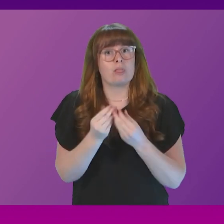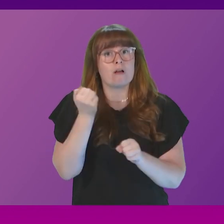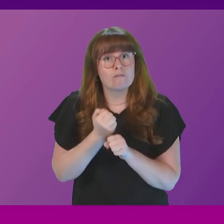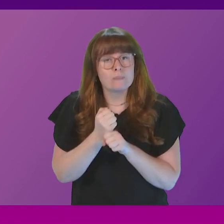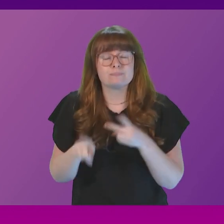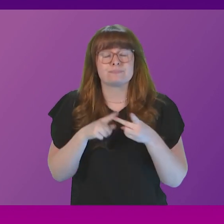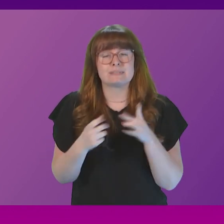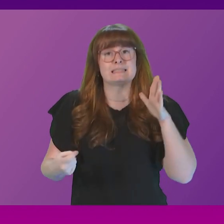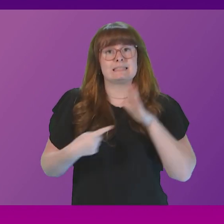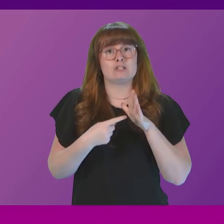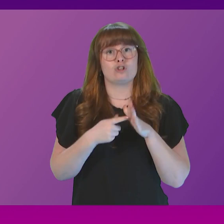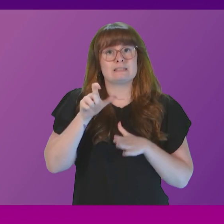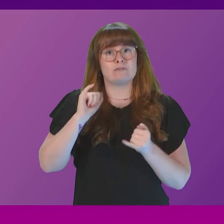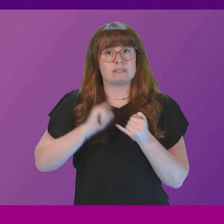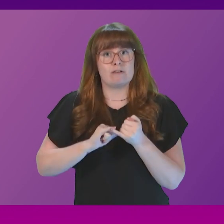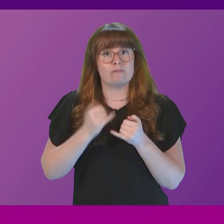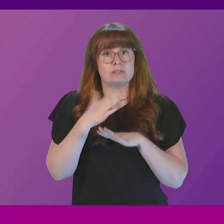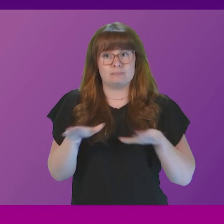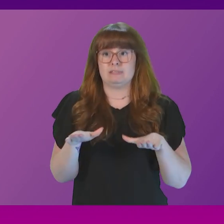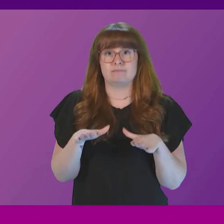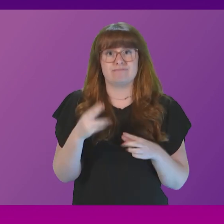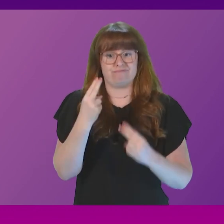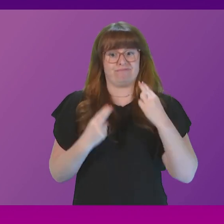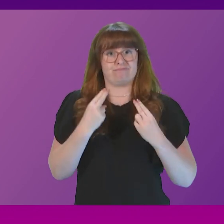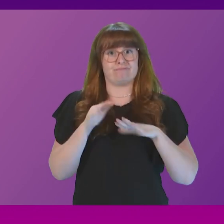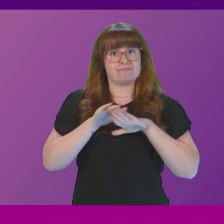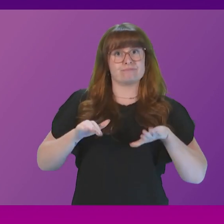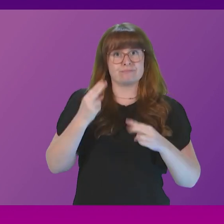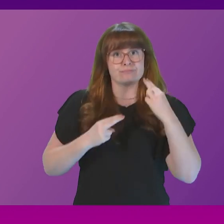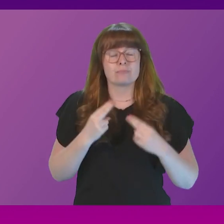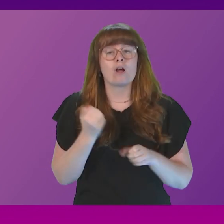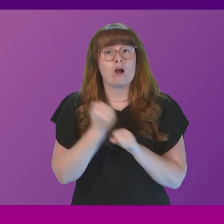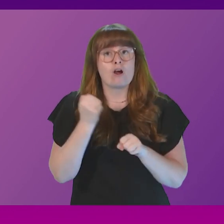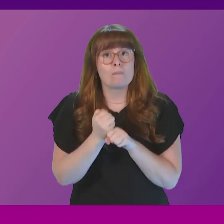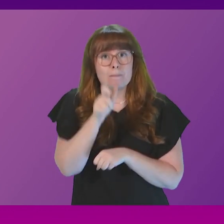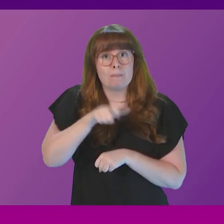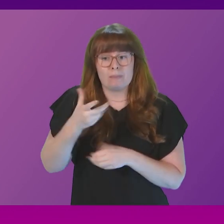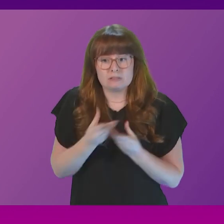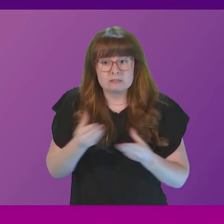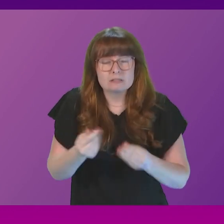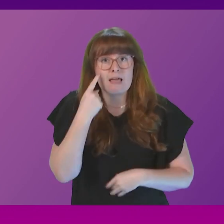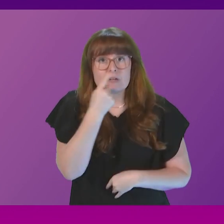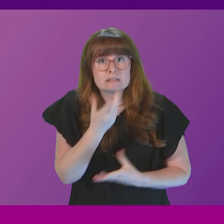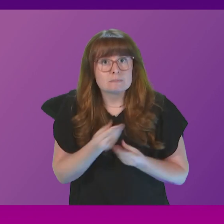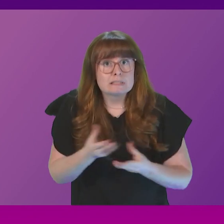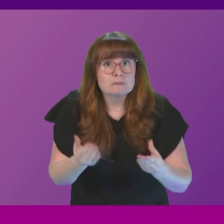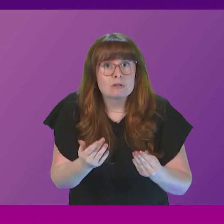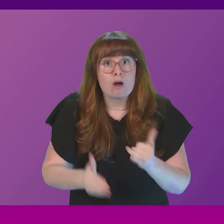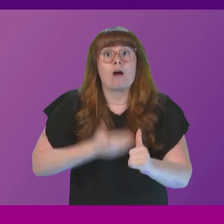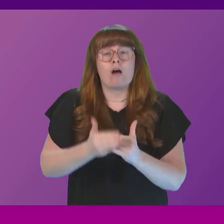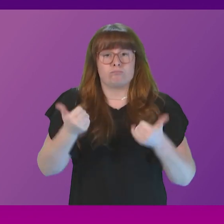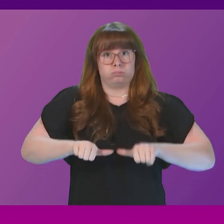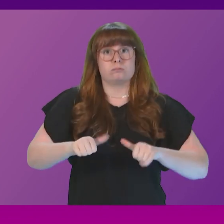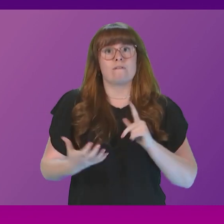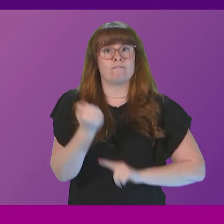civil servants evading scrutiny, government bodies omitting evidence or unable to find evidence, which then later